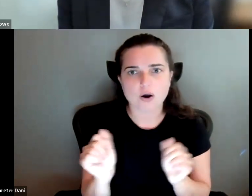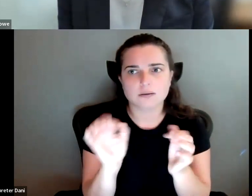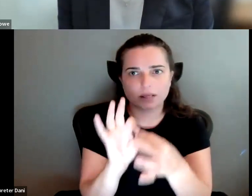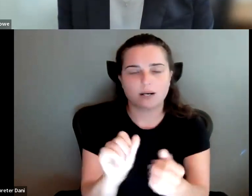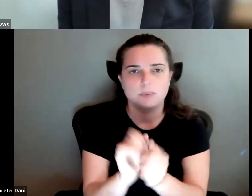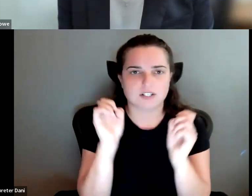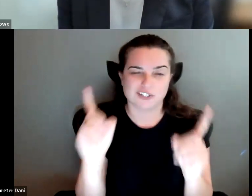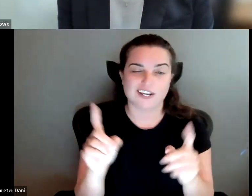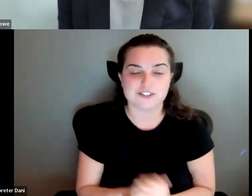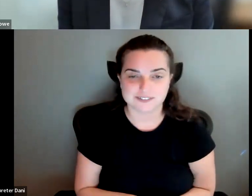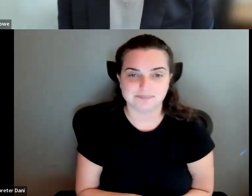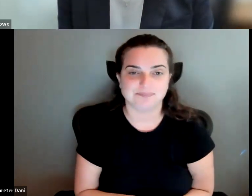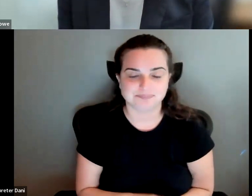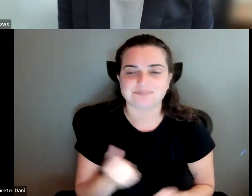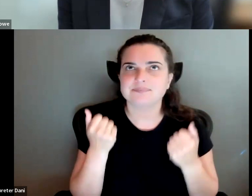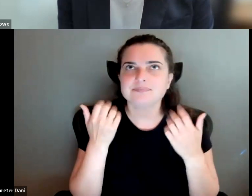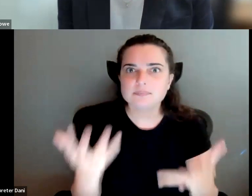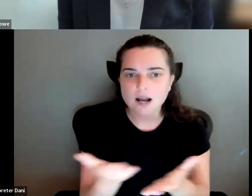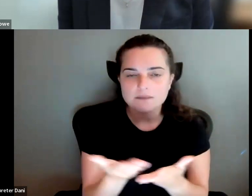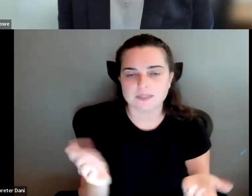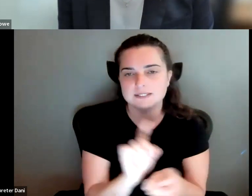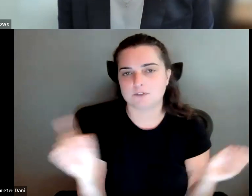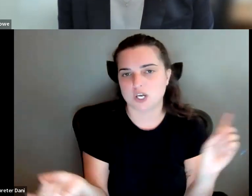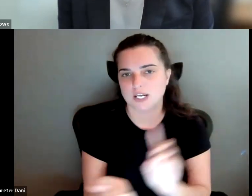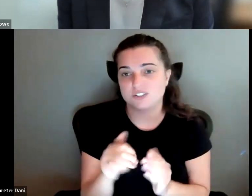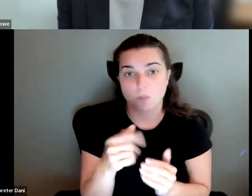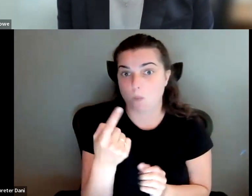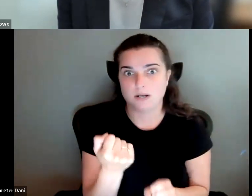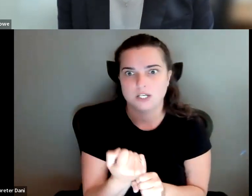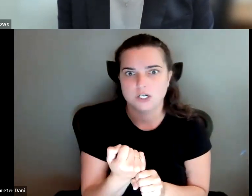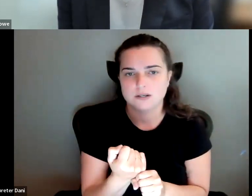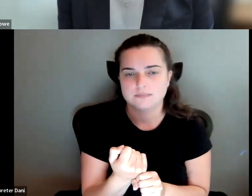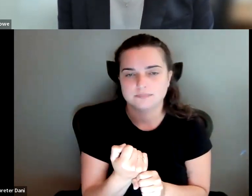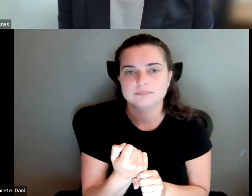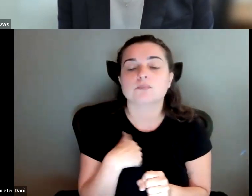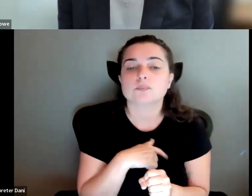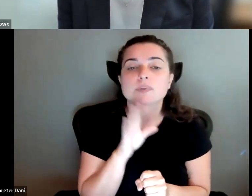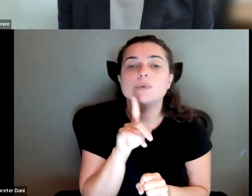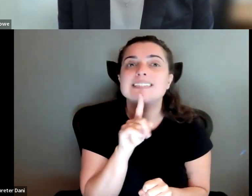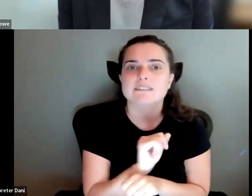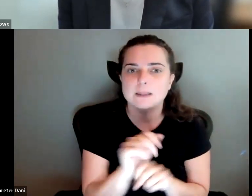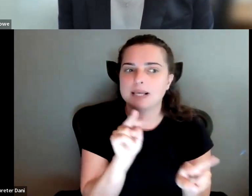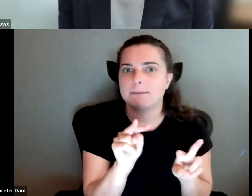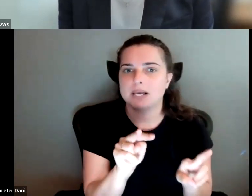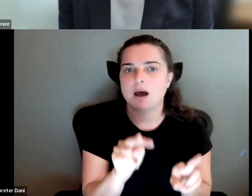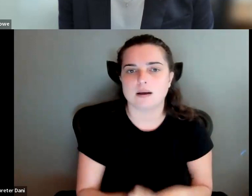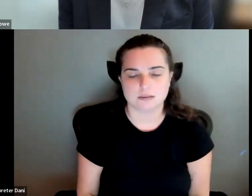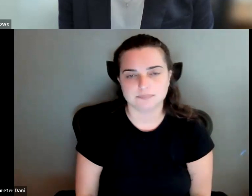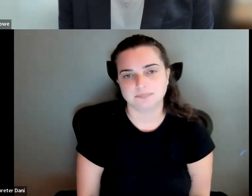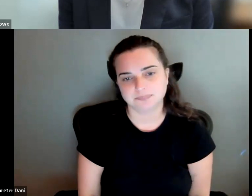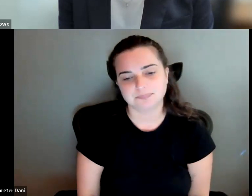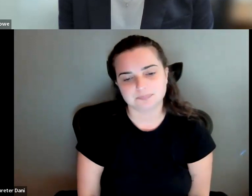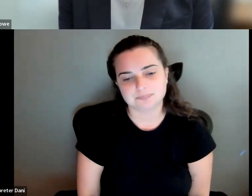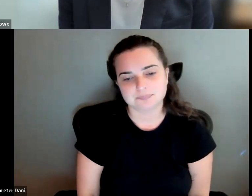And a lot of things have changed in that area just in 1 year that we will definitely be keeping an eye on.